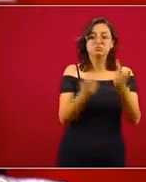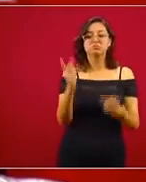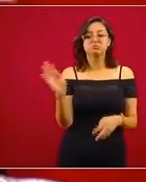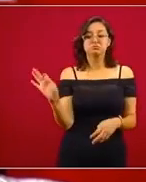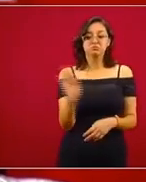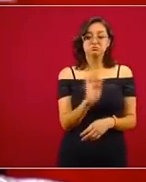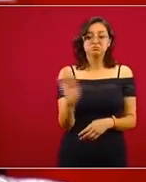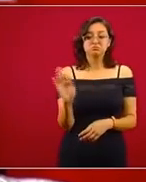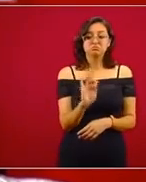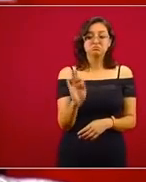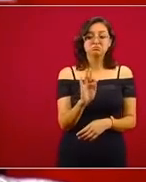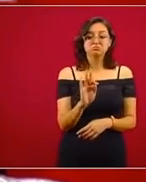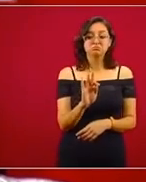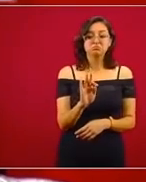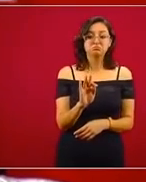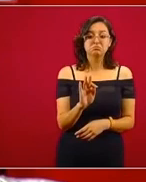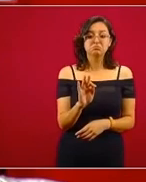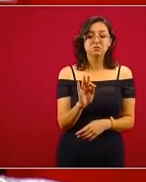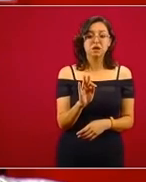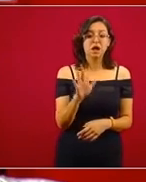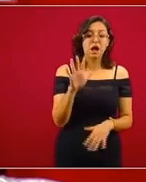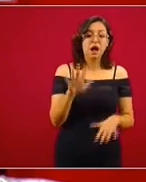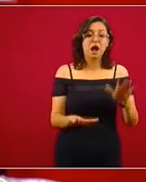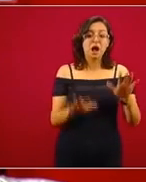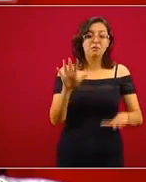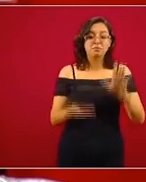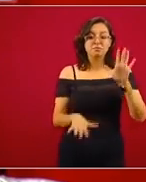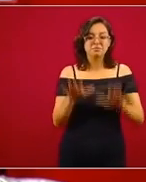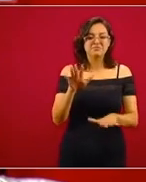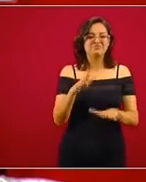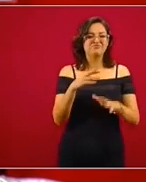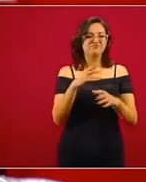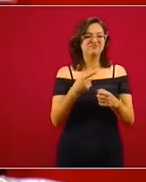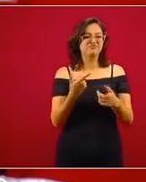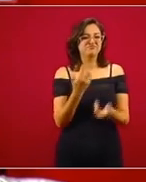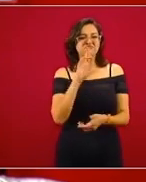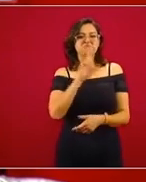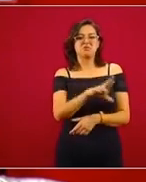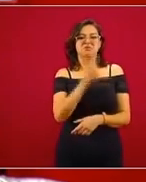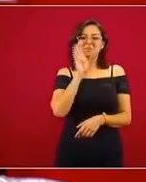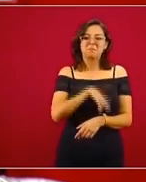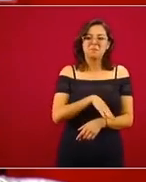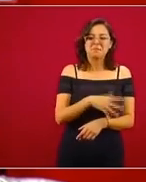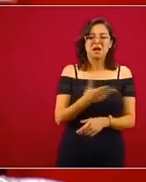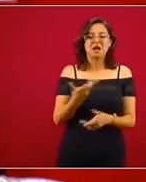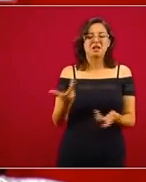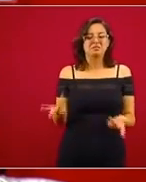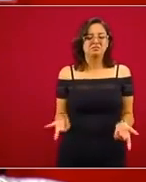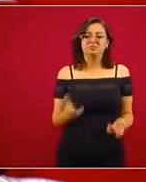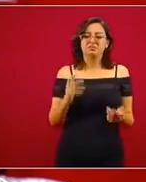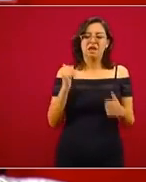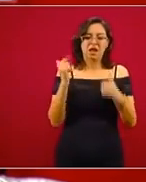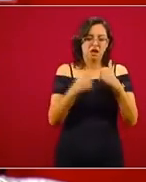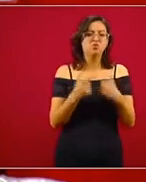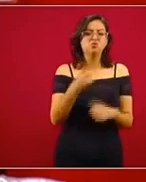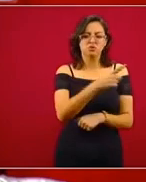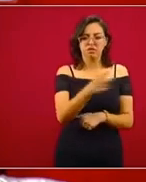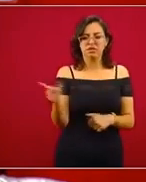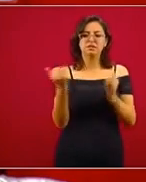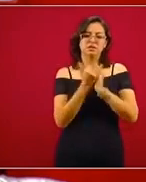about sick family members and want to know what is going on with their sick family members. So